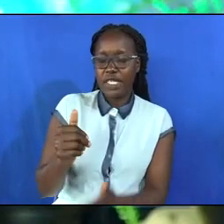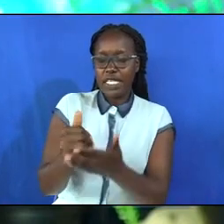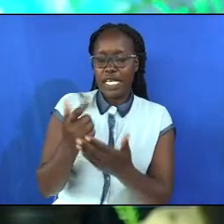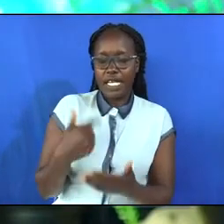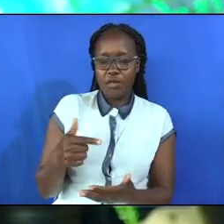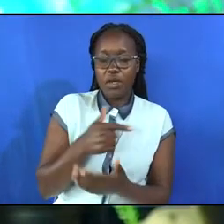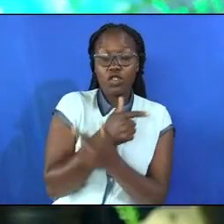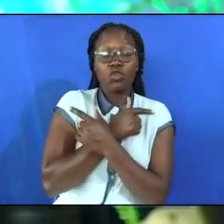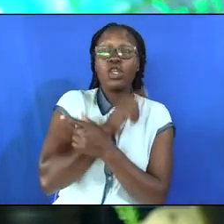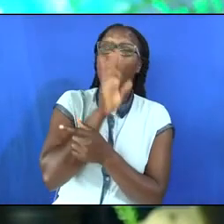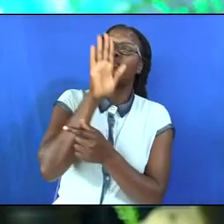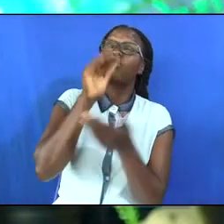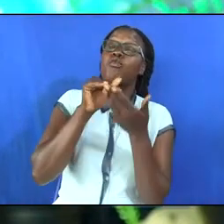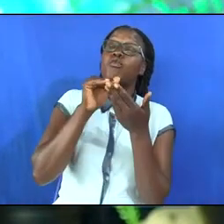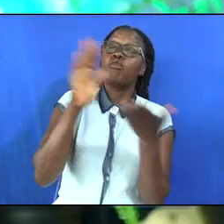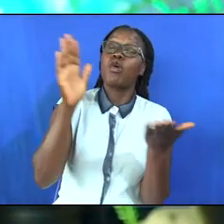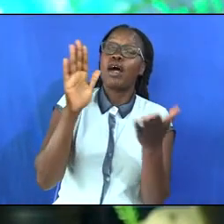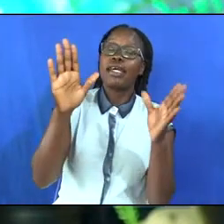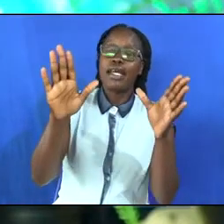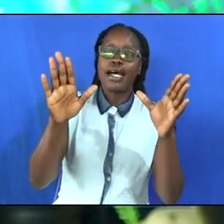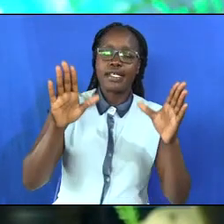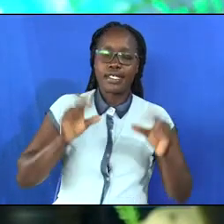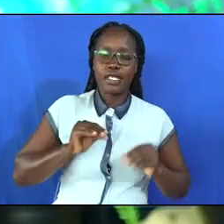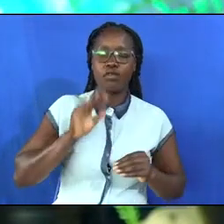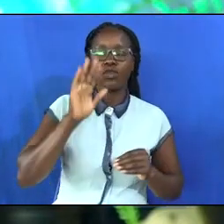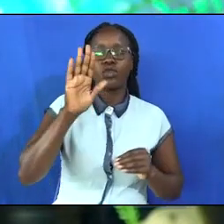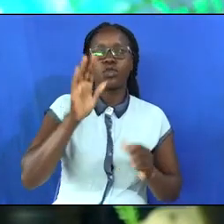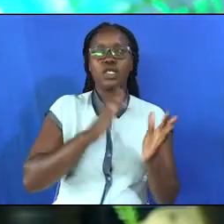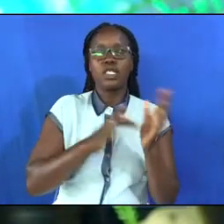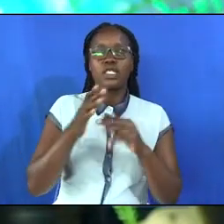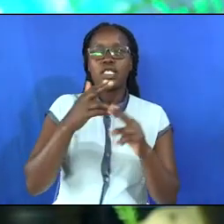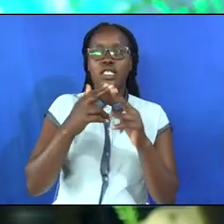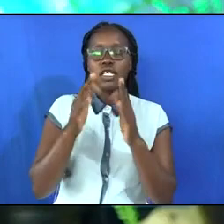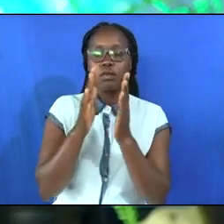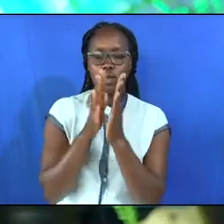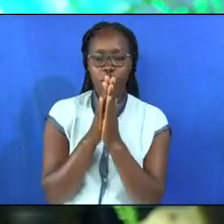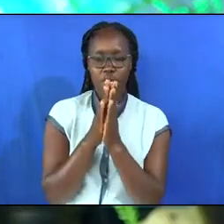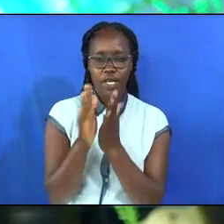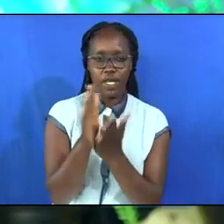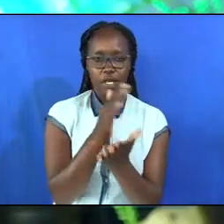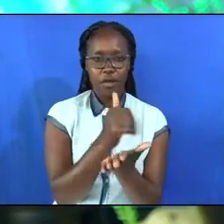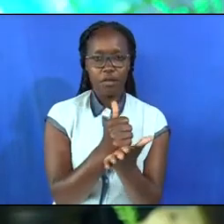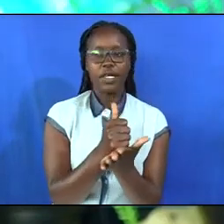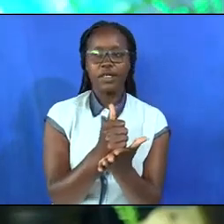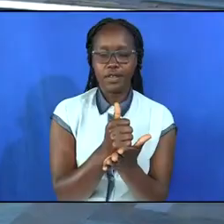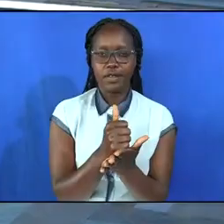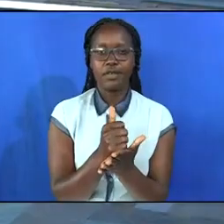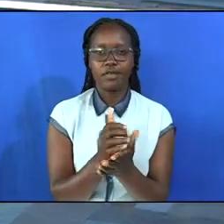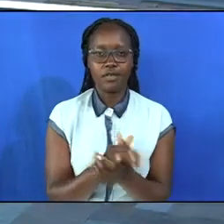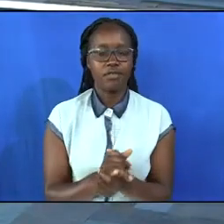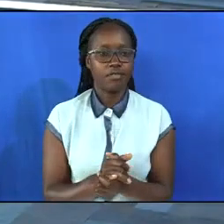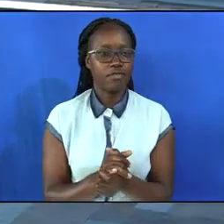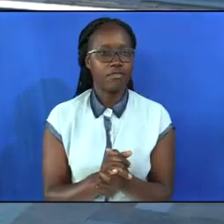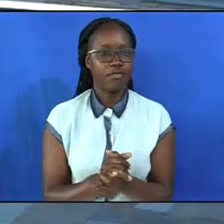Help us to love you more and accept you. In Jesus' name I pray. Amen.